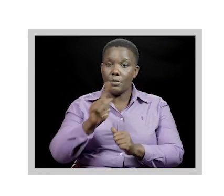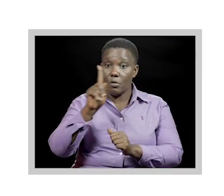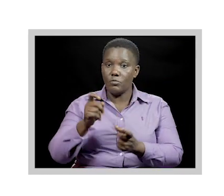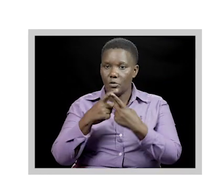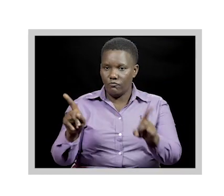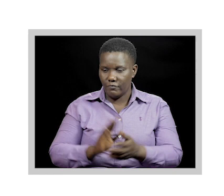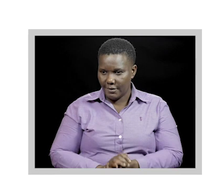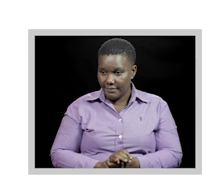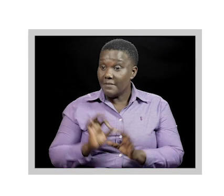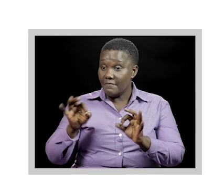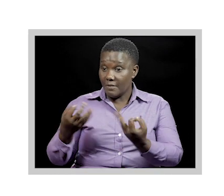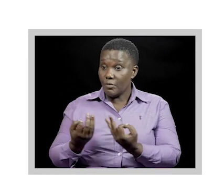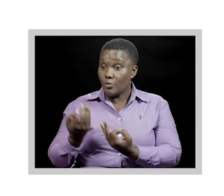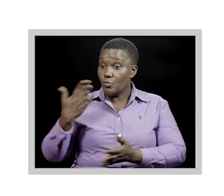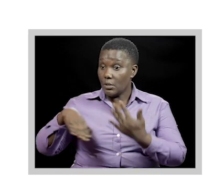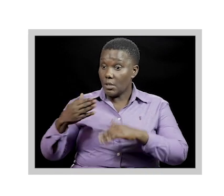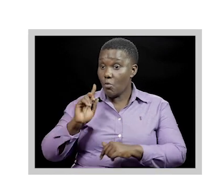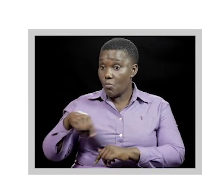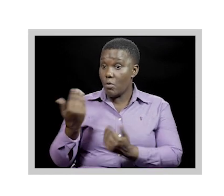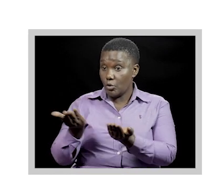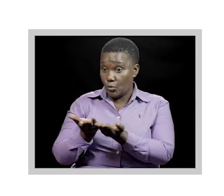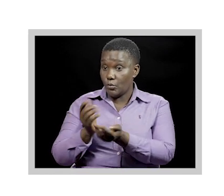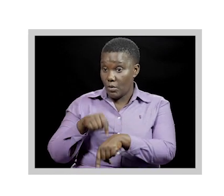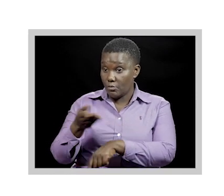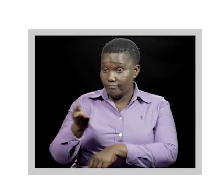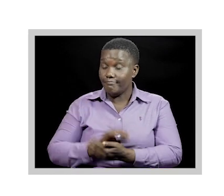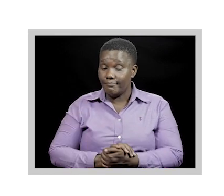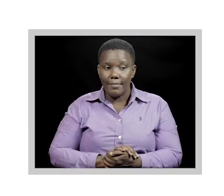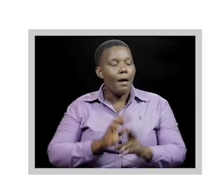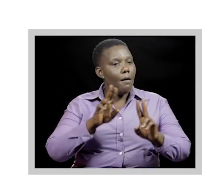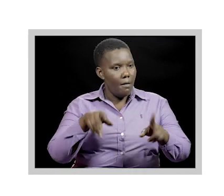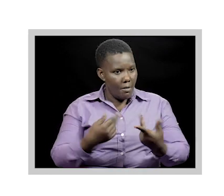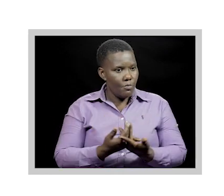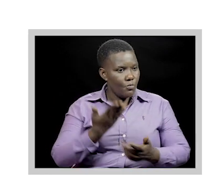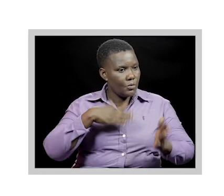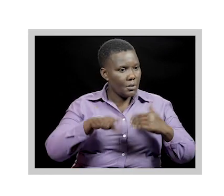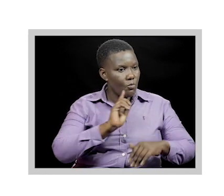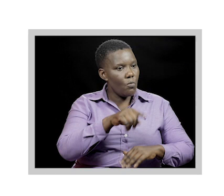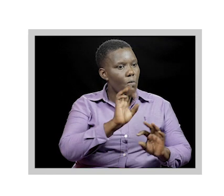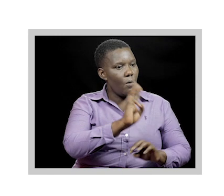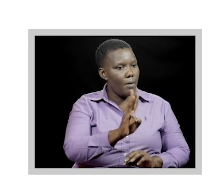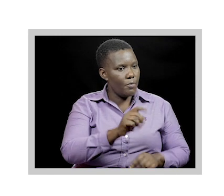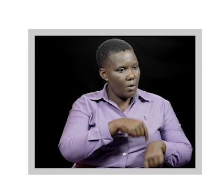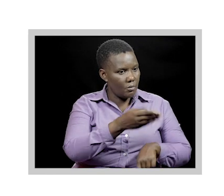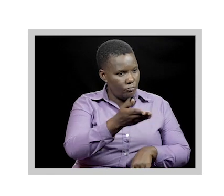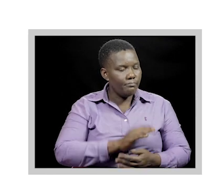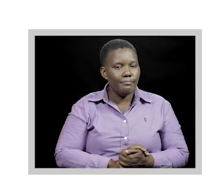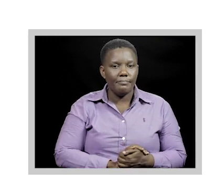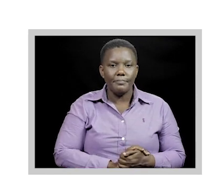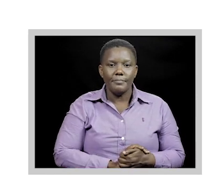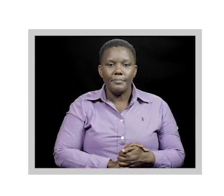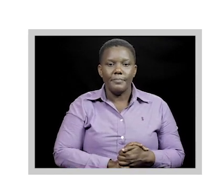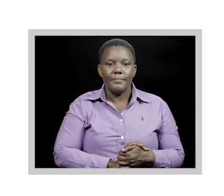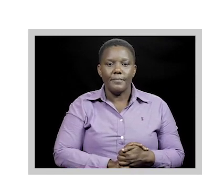asked a different way would be, were you supposed to be at the school at that time? Or, where were you supposed to be at